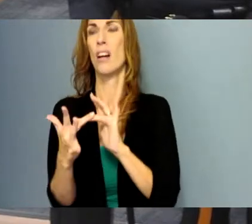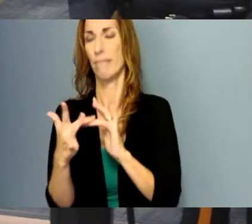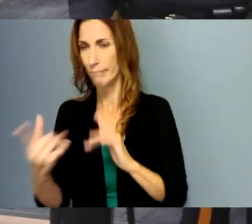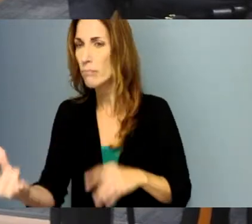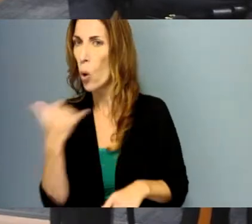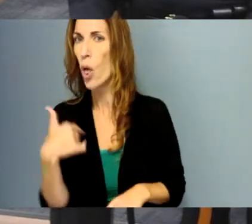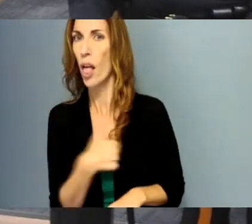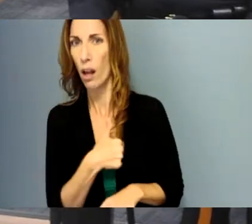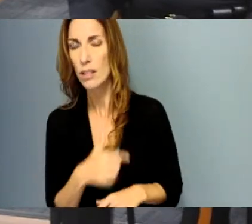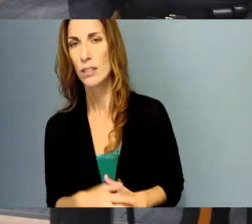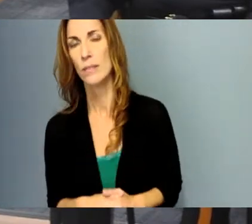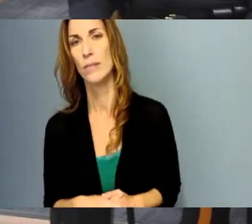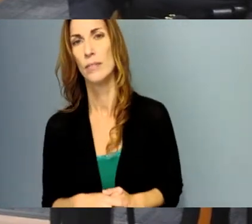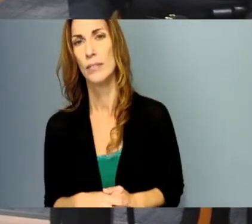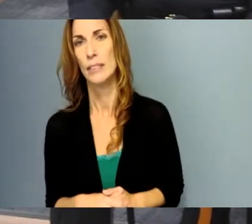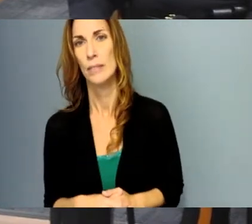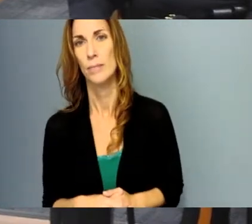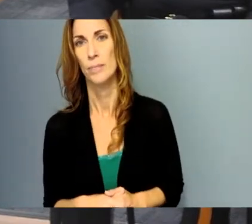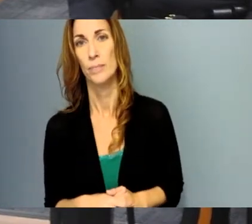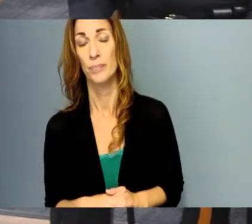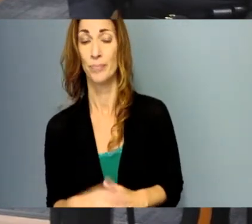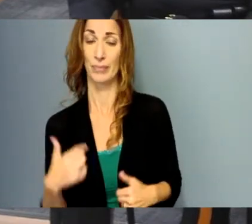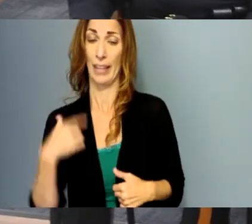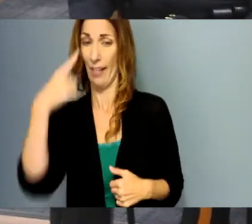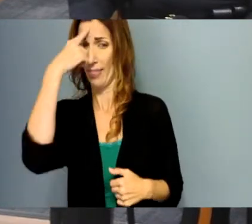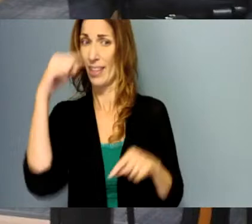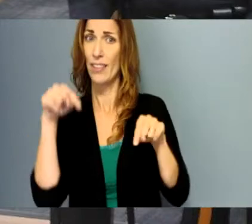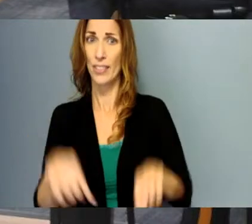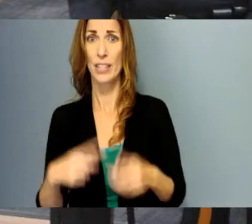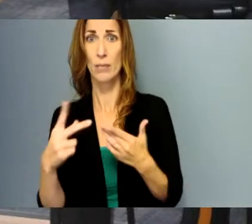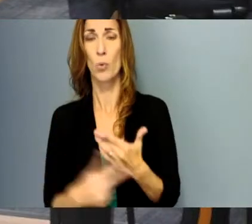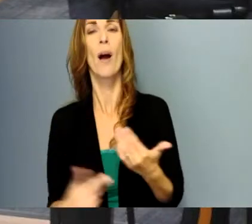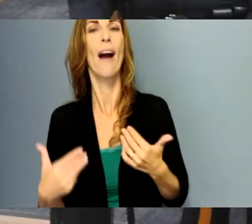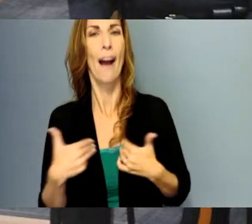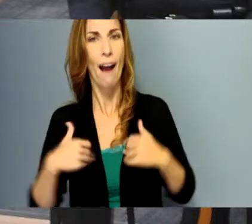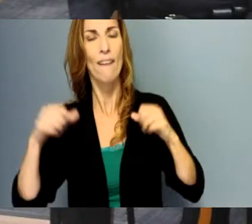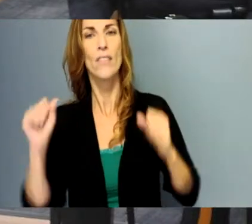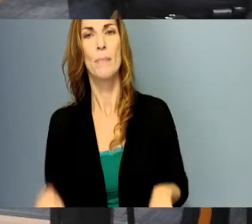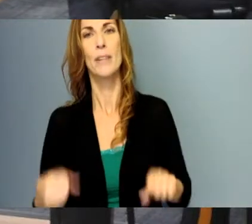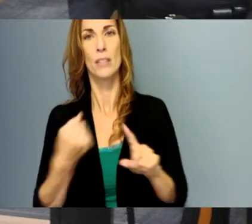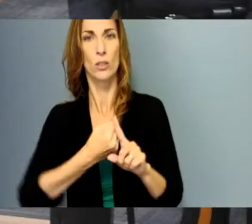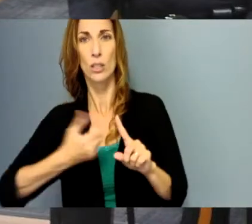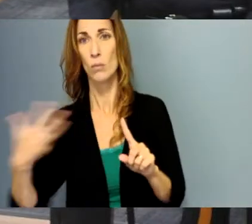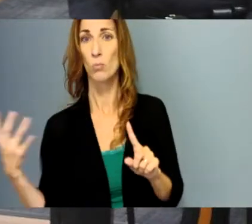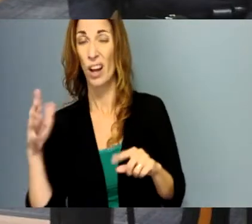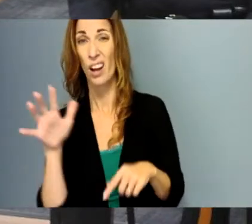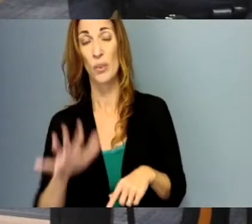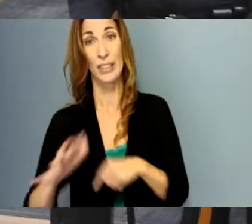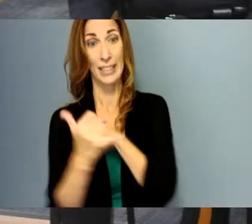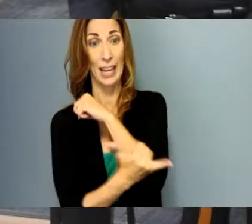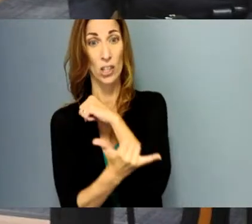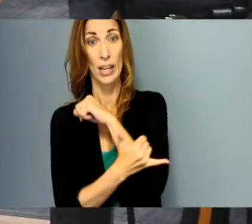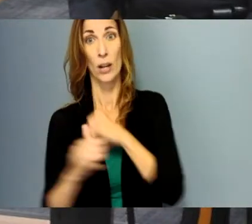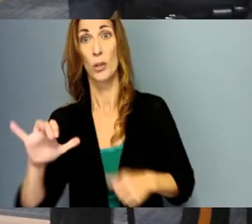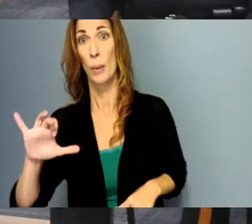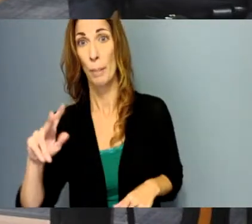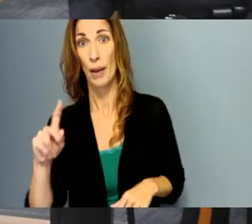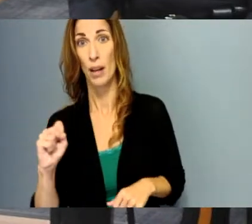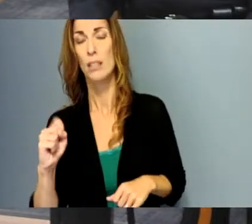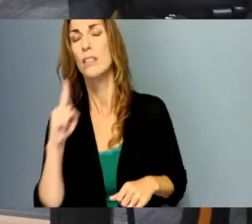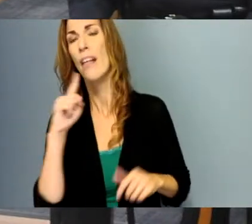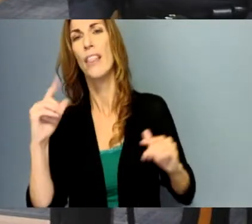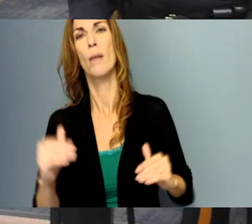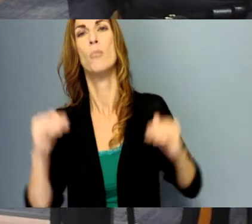So I think this program has the ability to expand the entire county of Bucks and then move on to